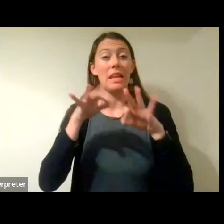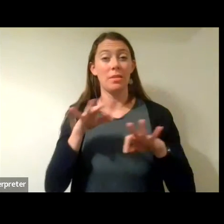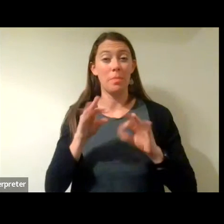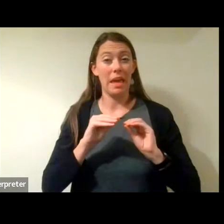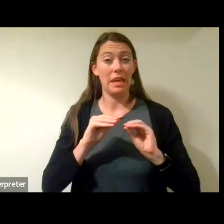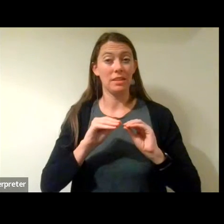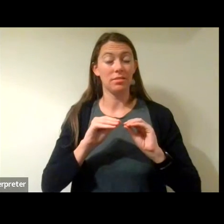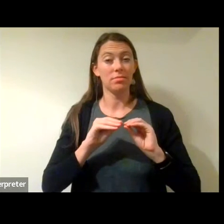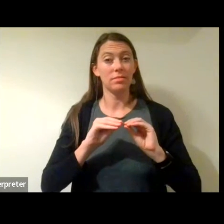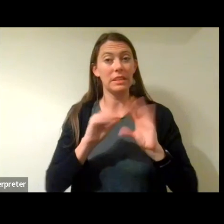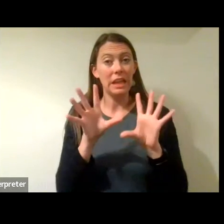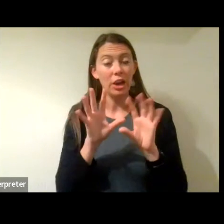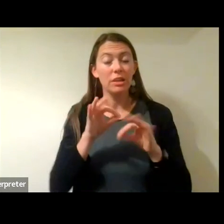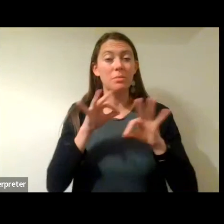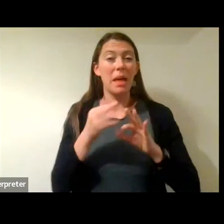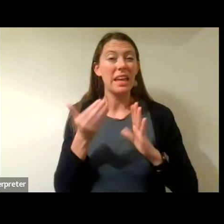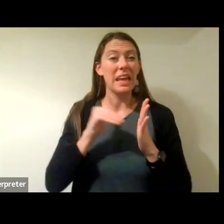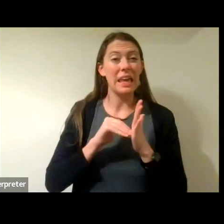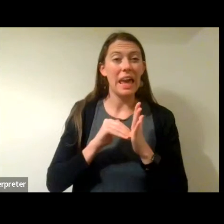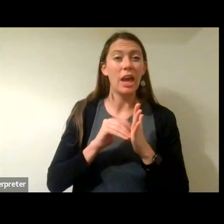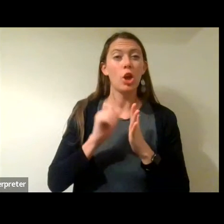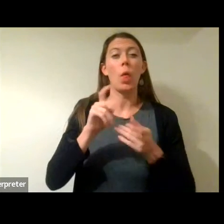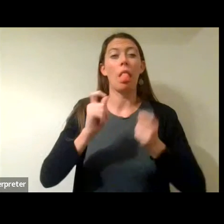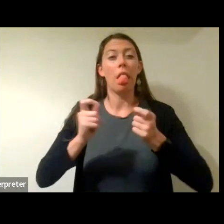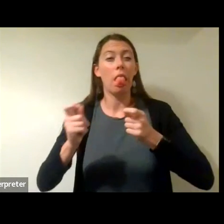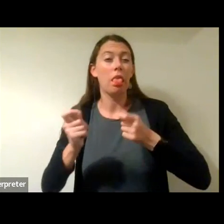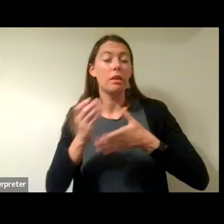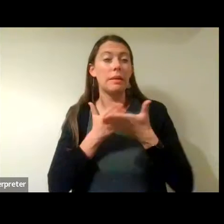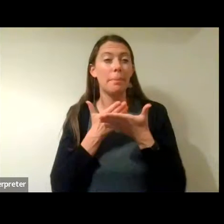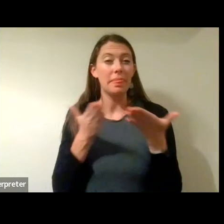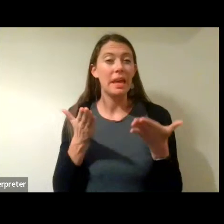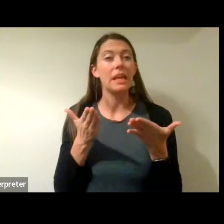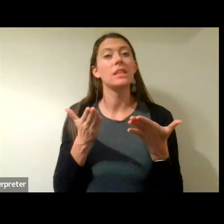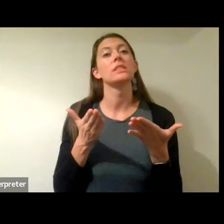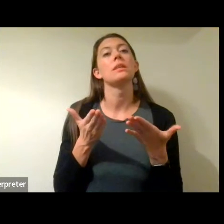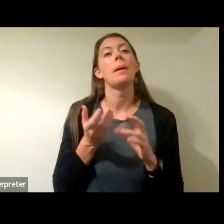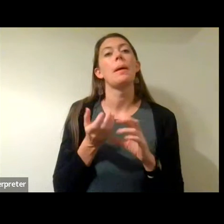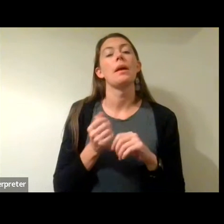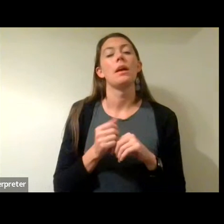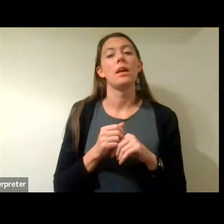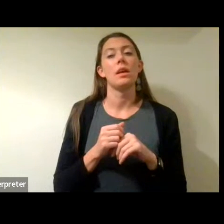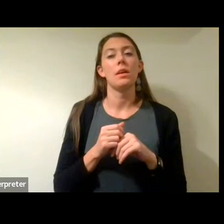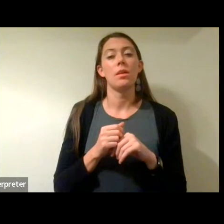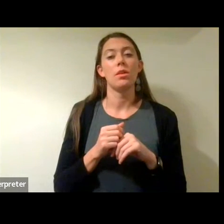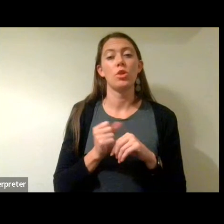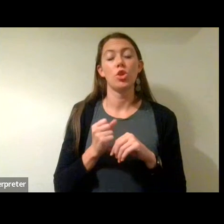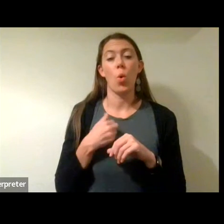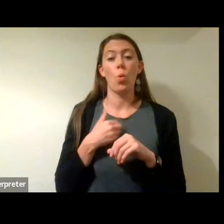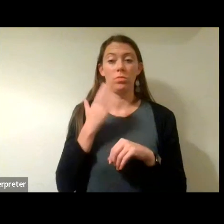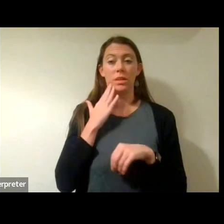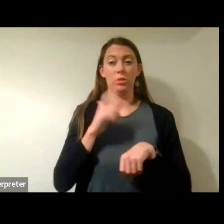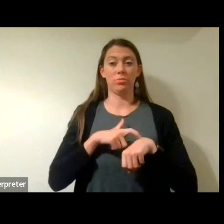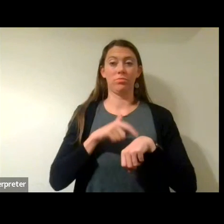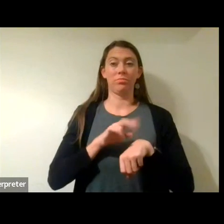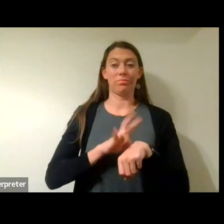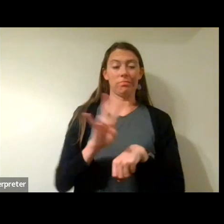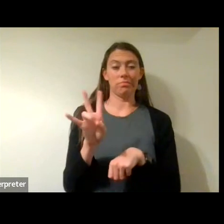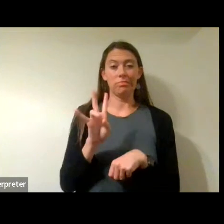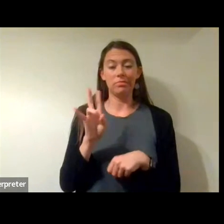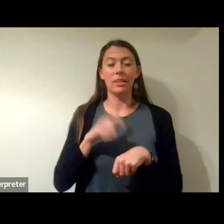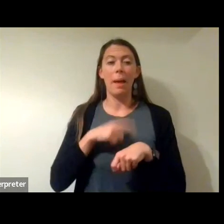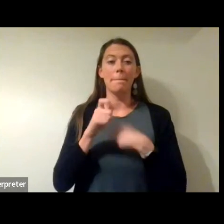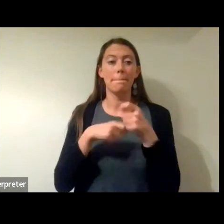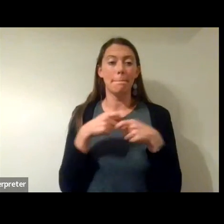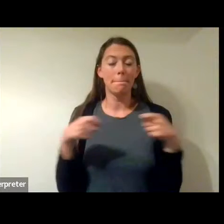good information that sort of comes out of this process. So, but I do want to respect everyone's time, because it is 7 o'clock, and I know